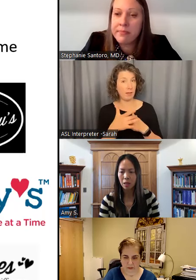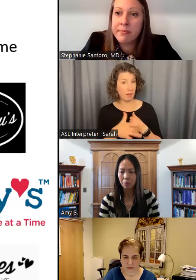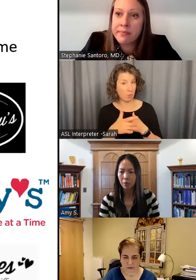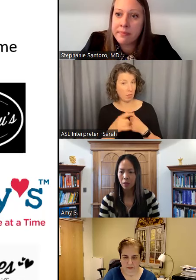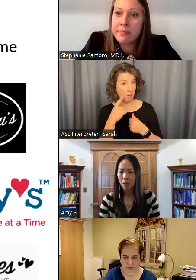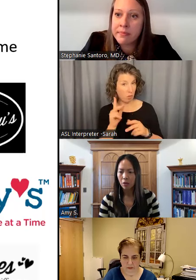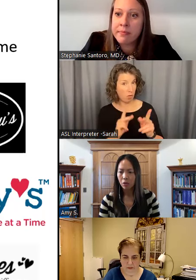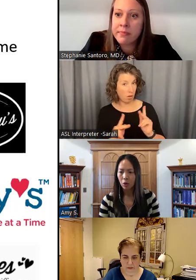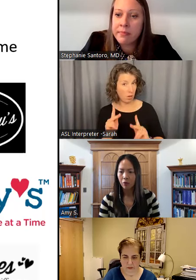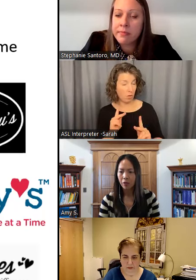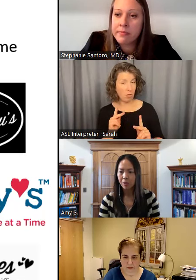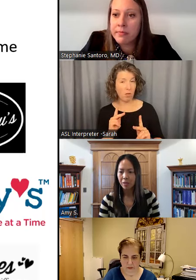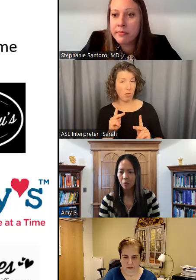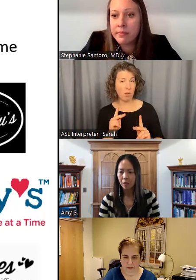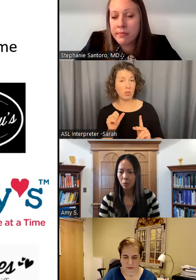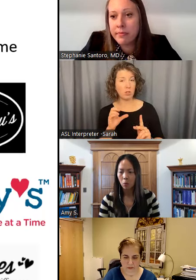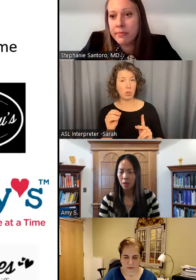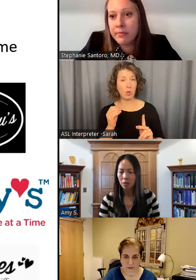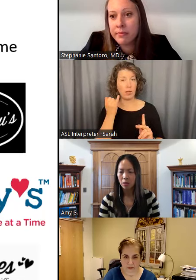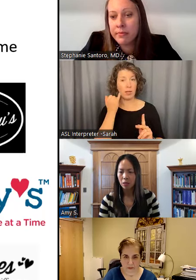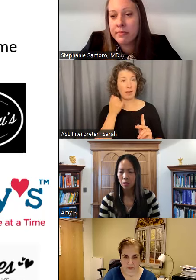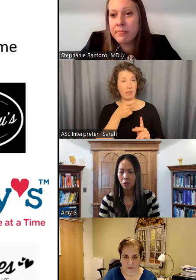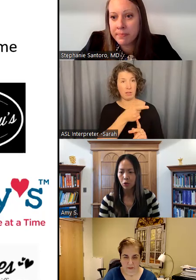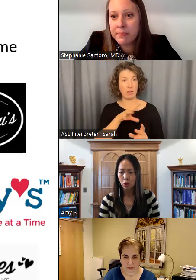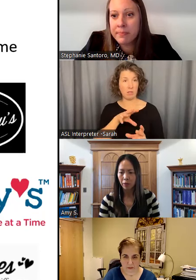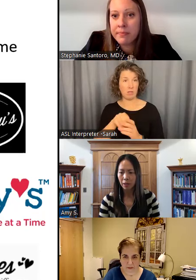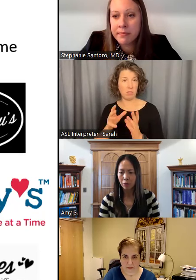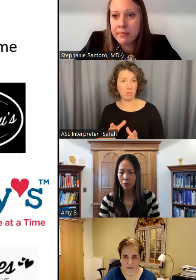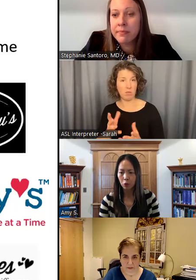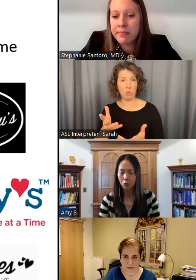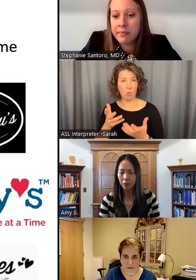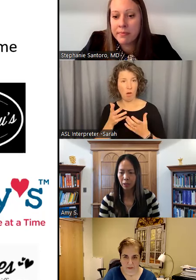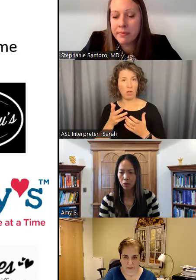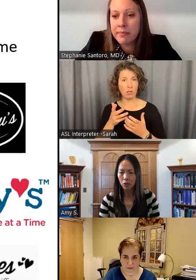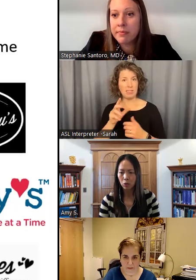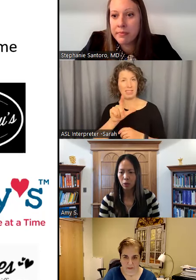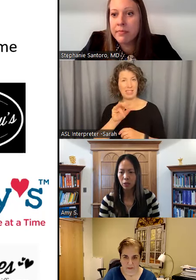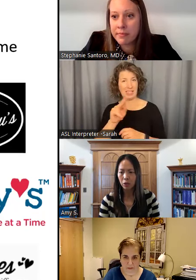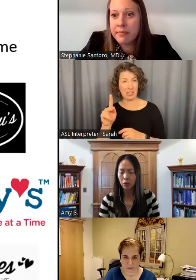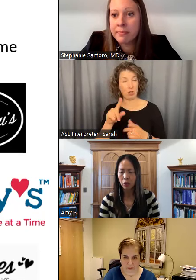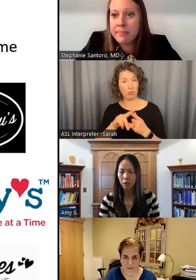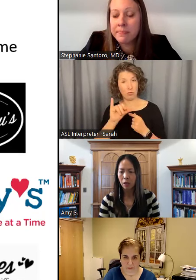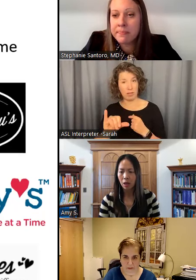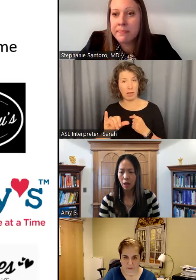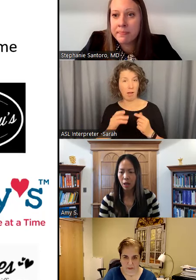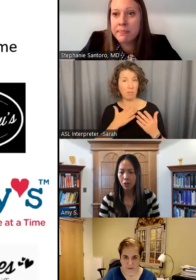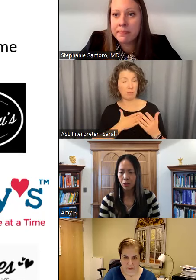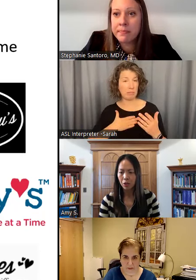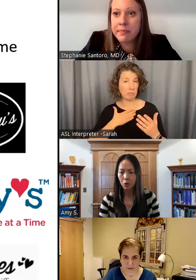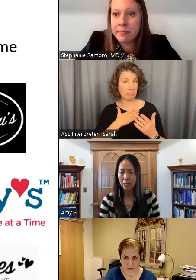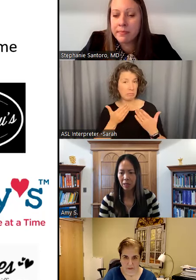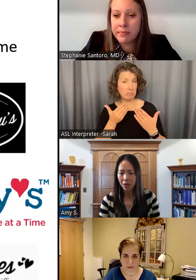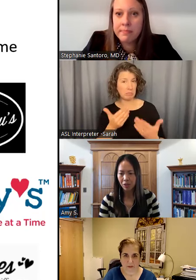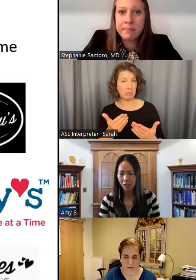folks. So if this participant wants the link to the survey link, feel free to either